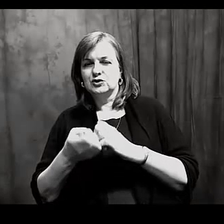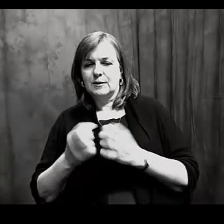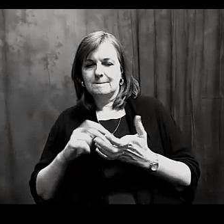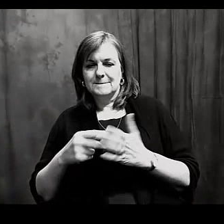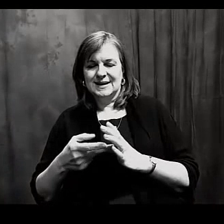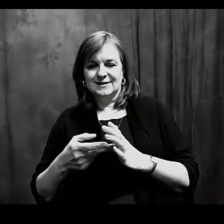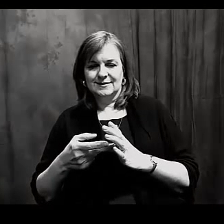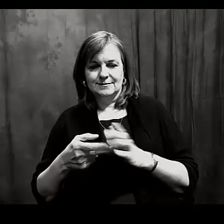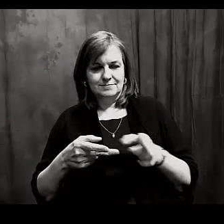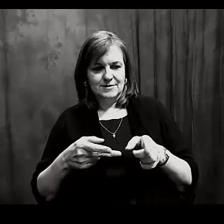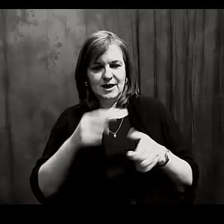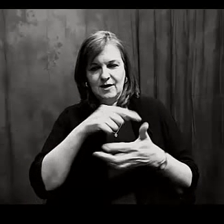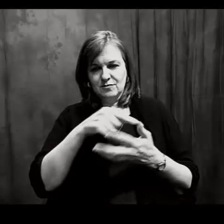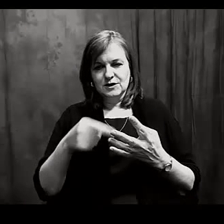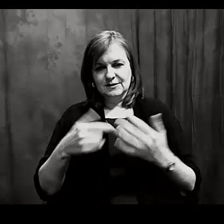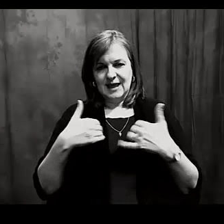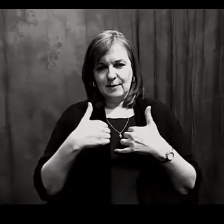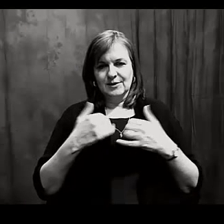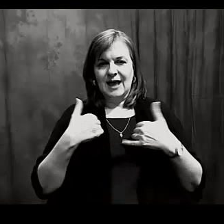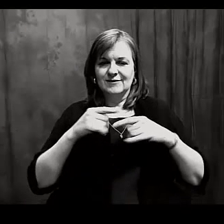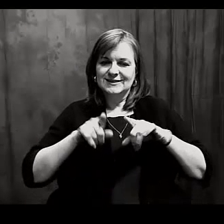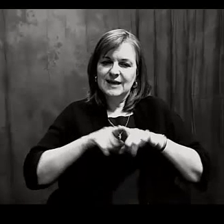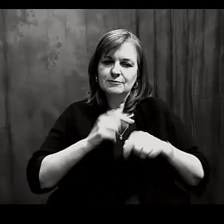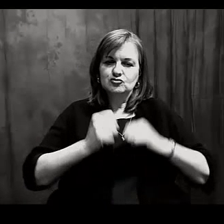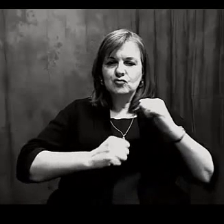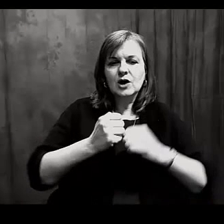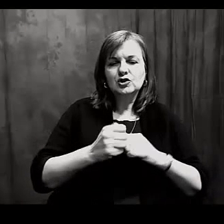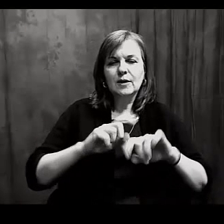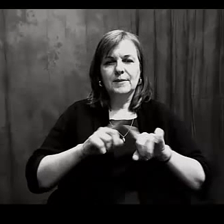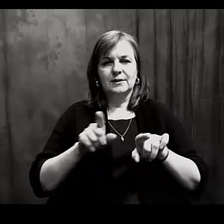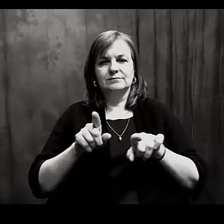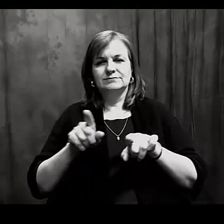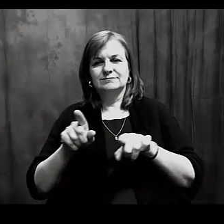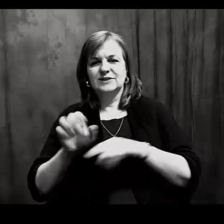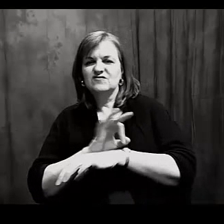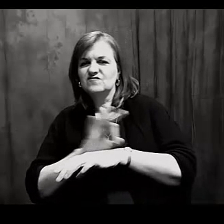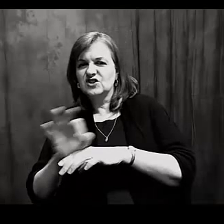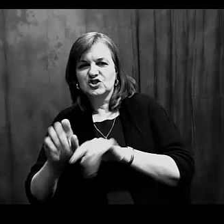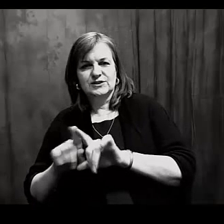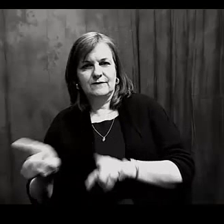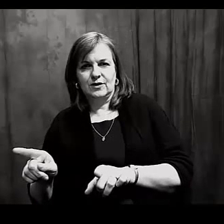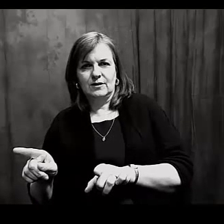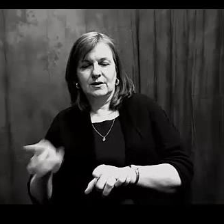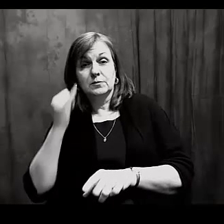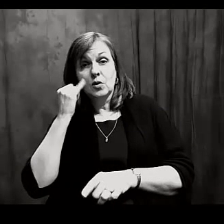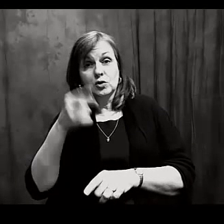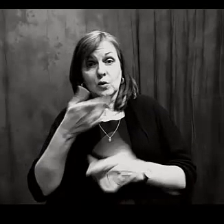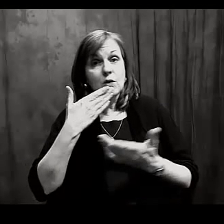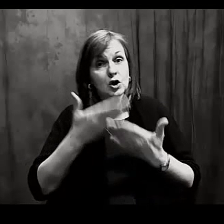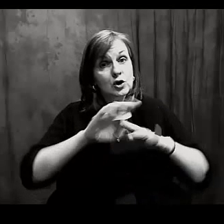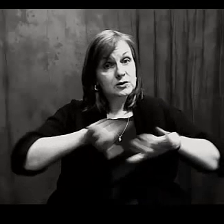evolution refers to the idea of the same structure with a different function. While you might be a